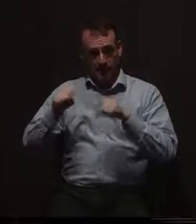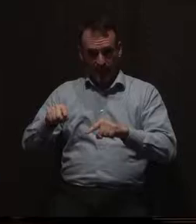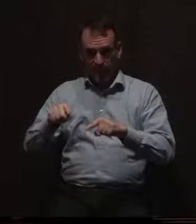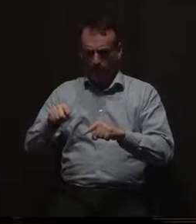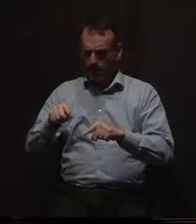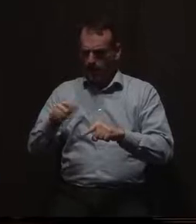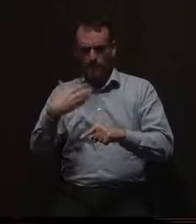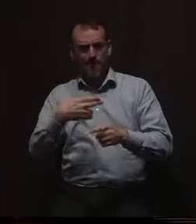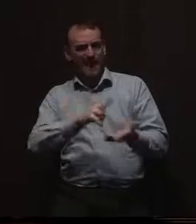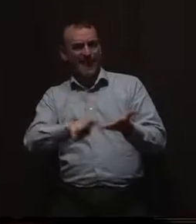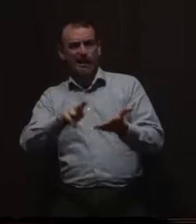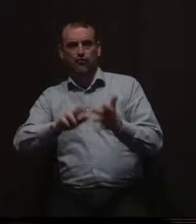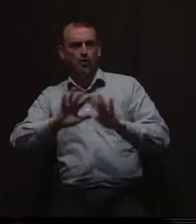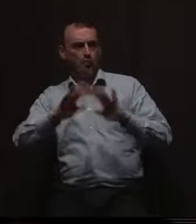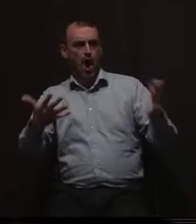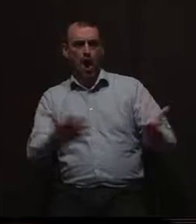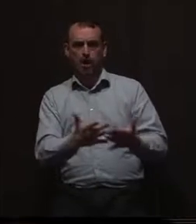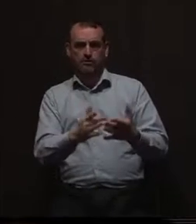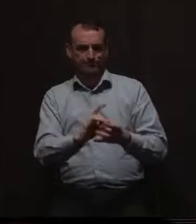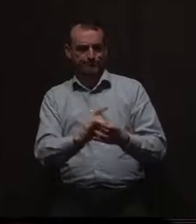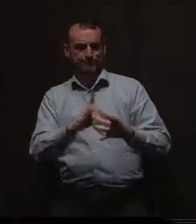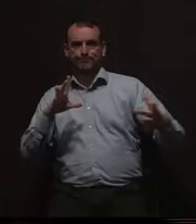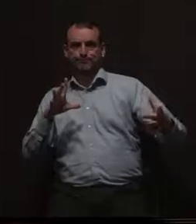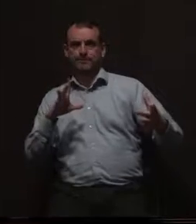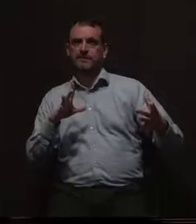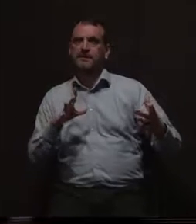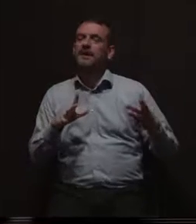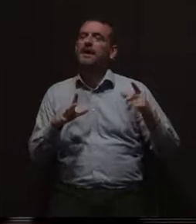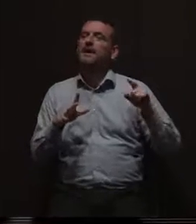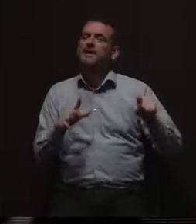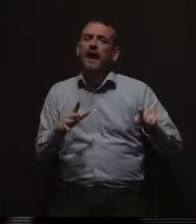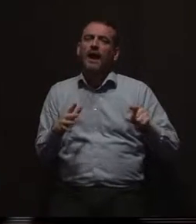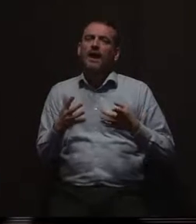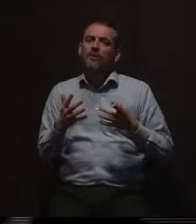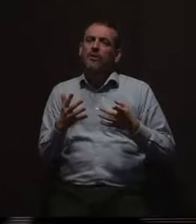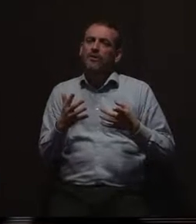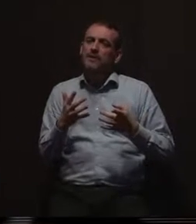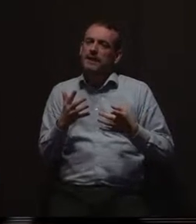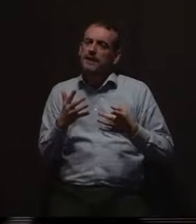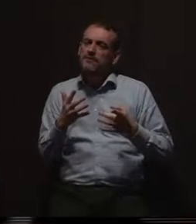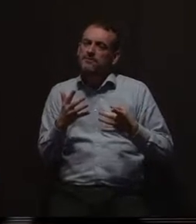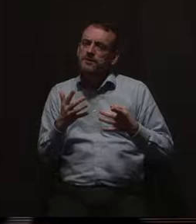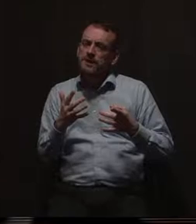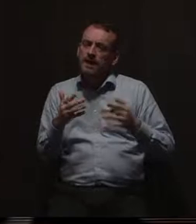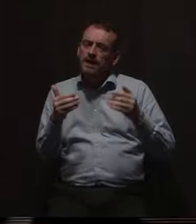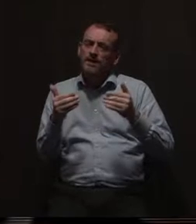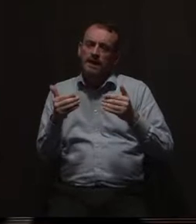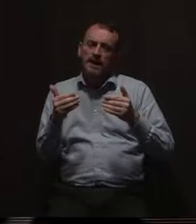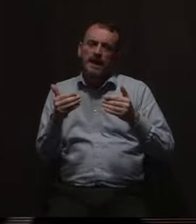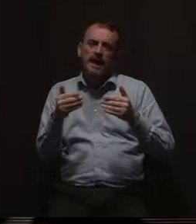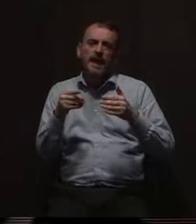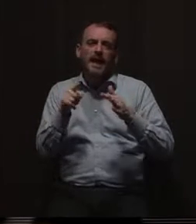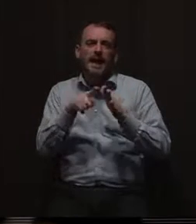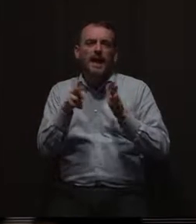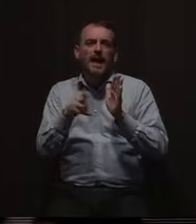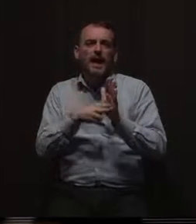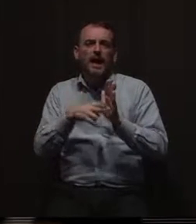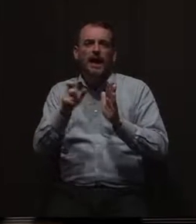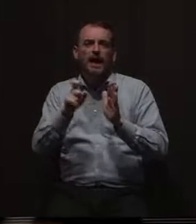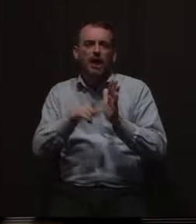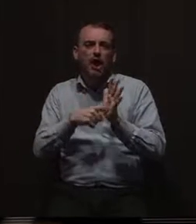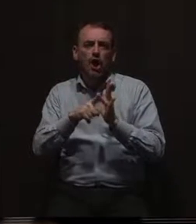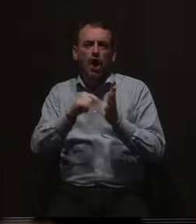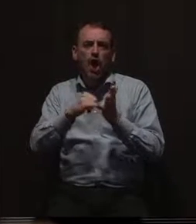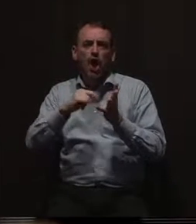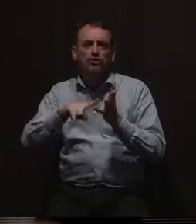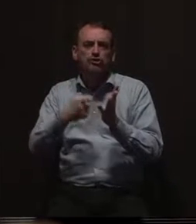was the basically the end of the enclosure, so the high point of the enclosure. So you can look at all the big enclosure acts. They were at the beginning of